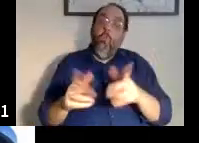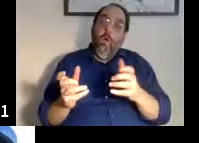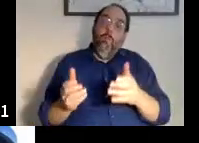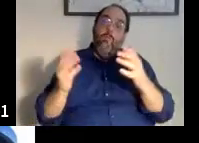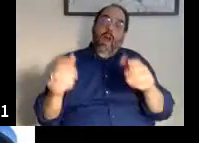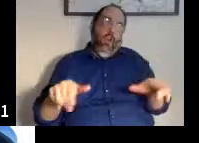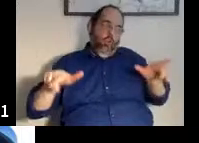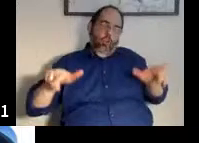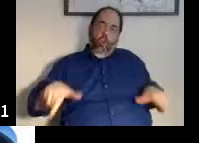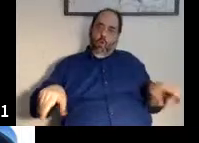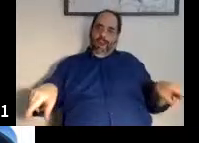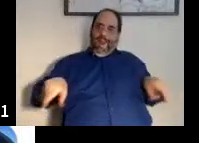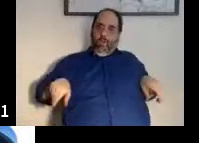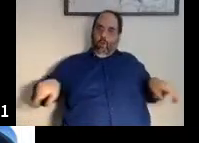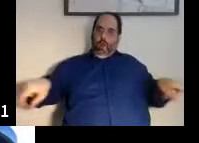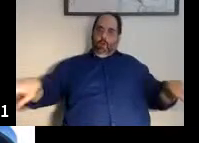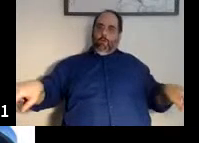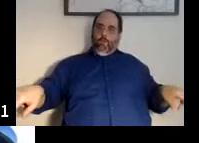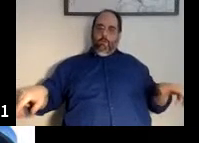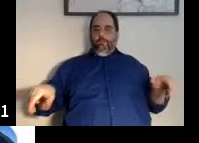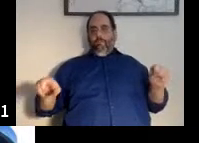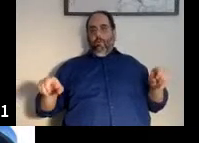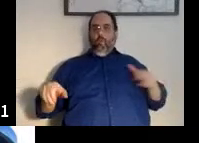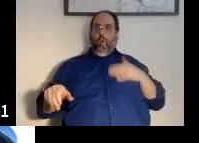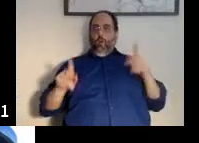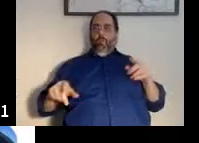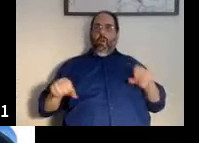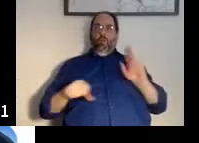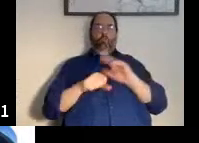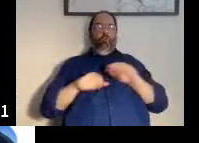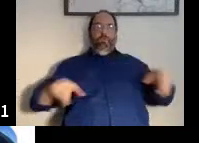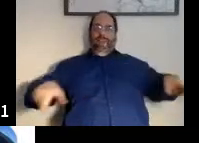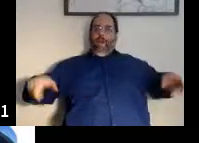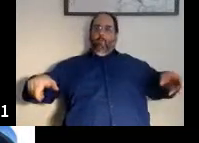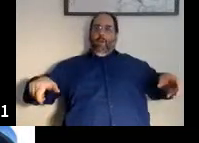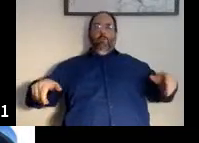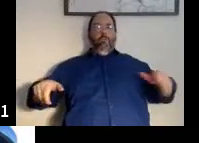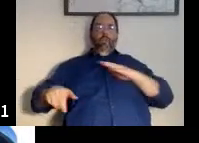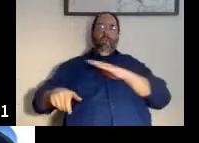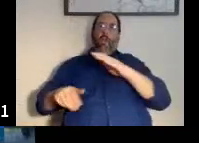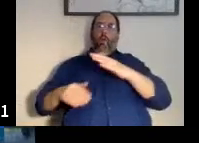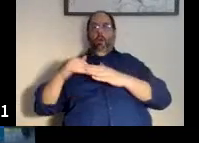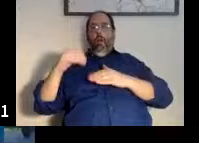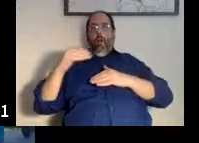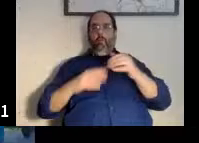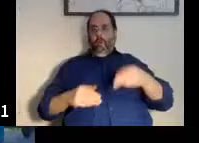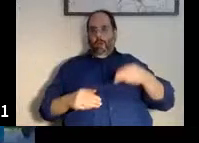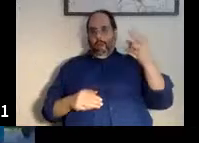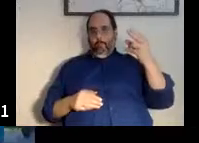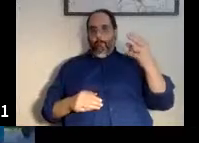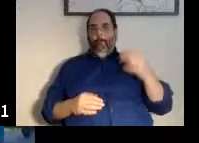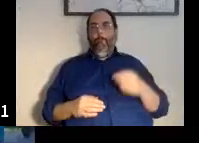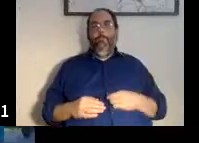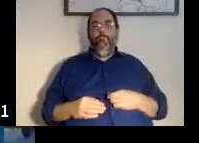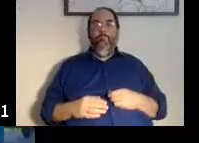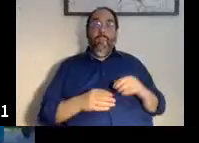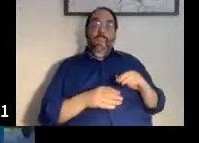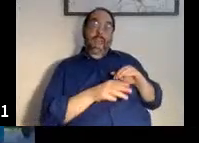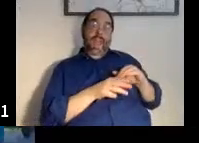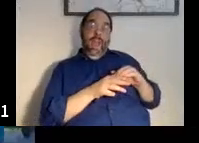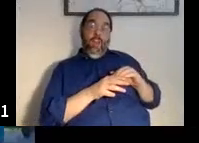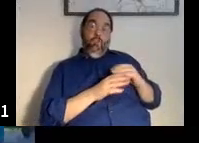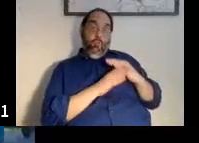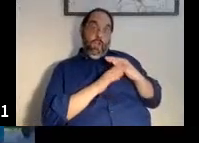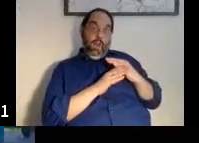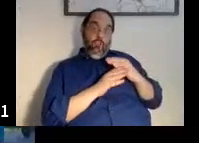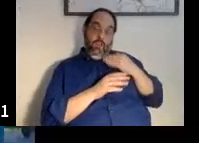a lower handrail for young people to be able to use those handrails at a height that they can use. Edge protection, wherever you have